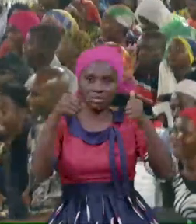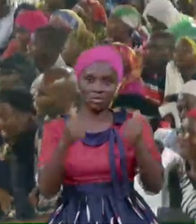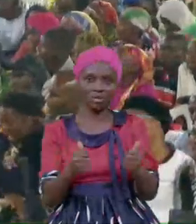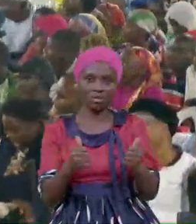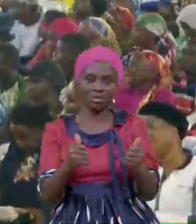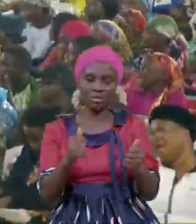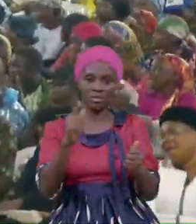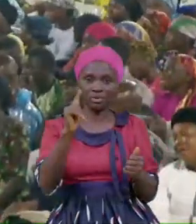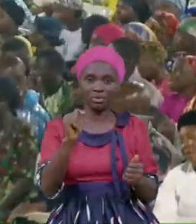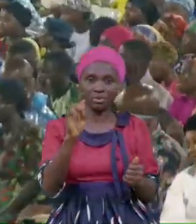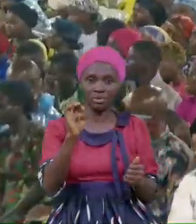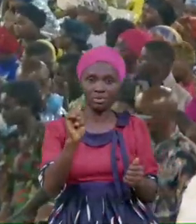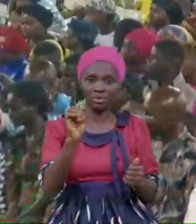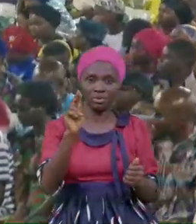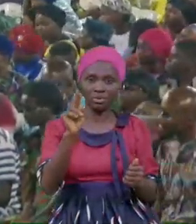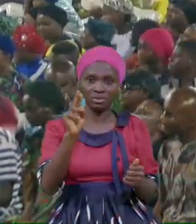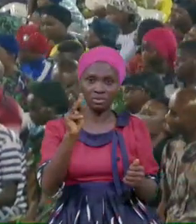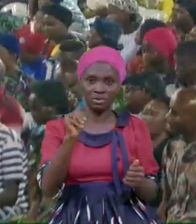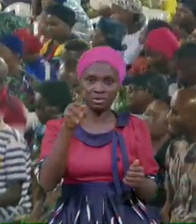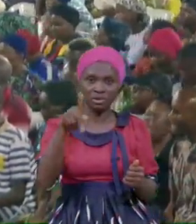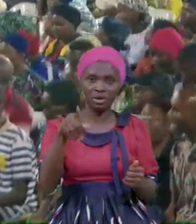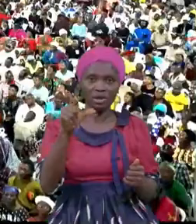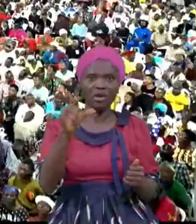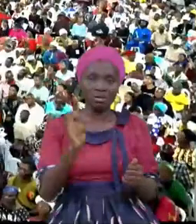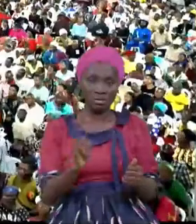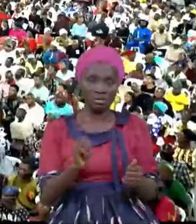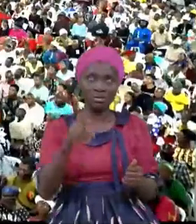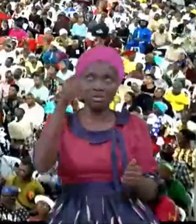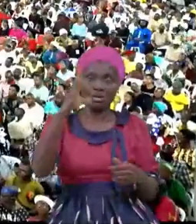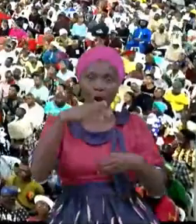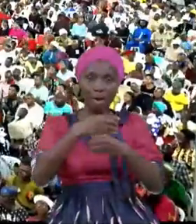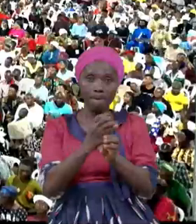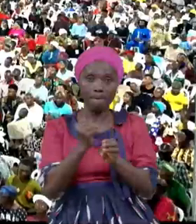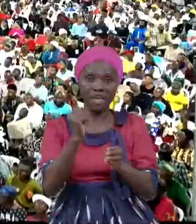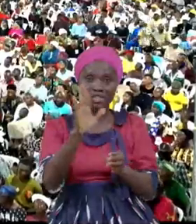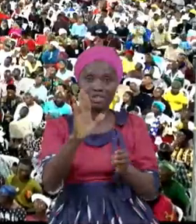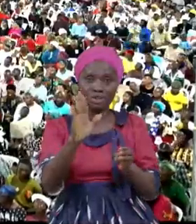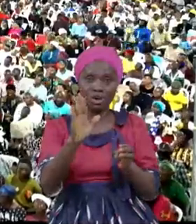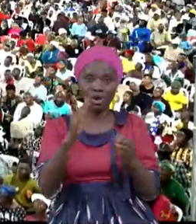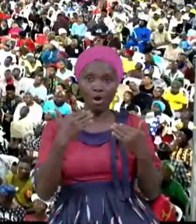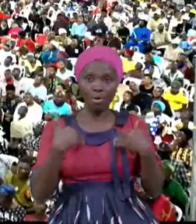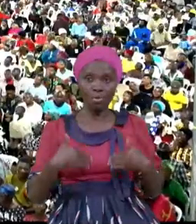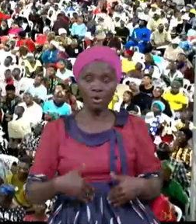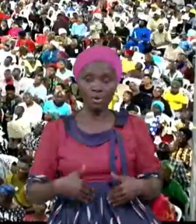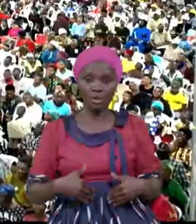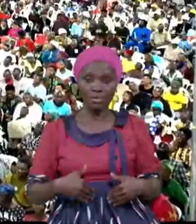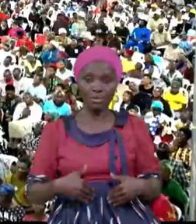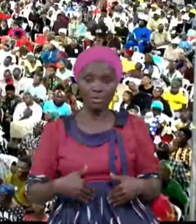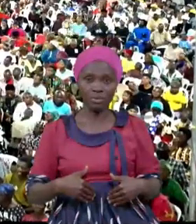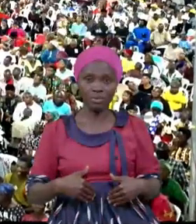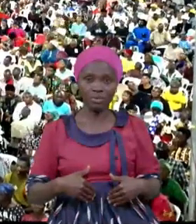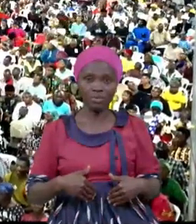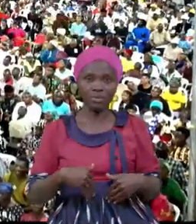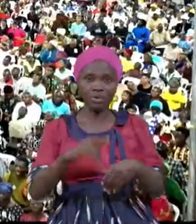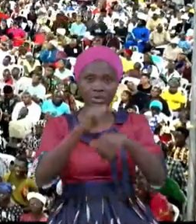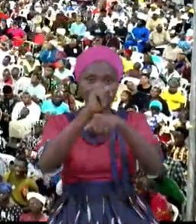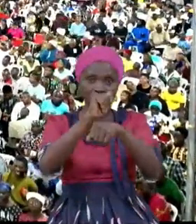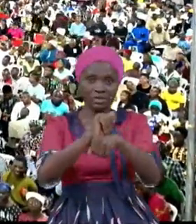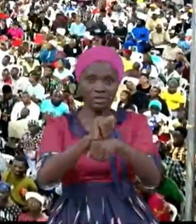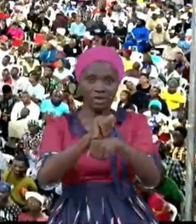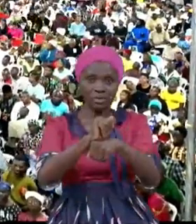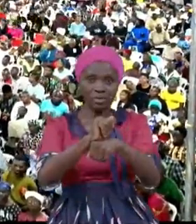He makes your body what? Ye are the temple of God.